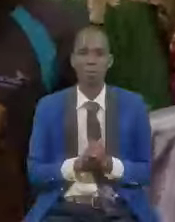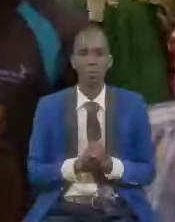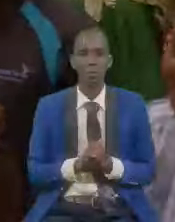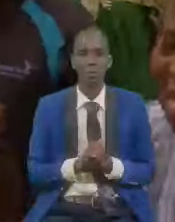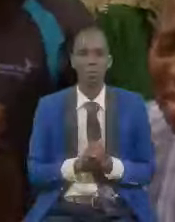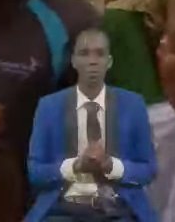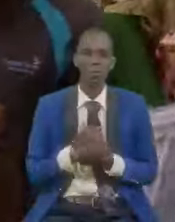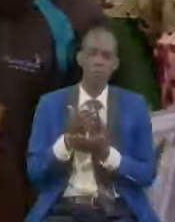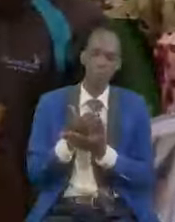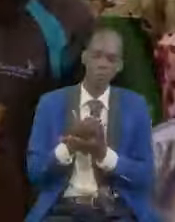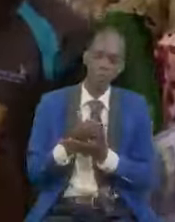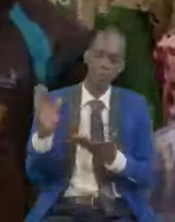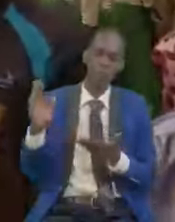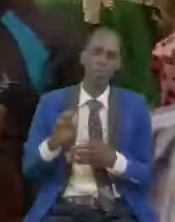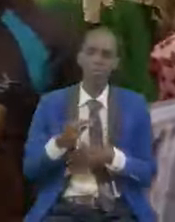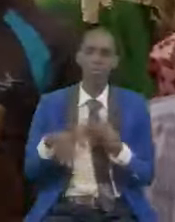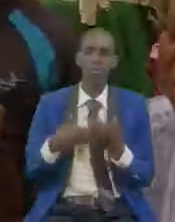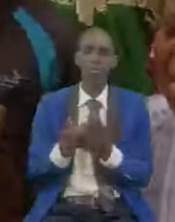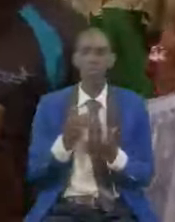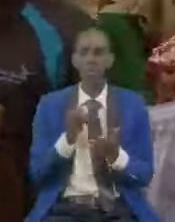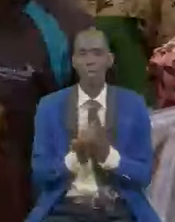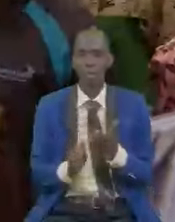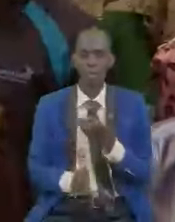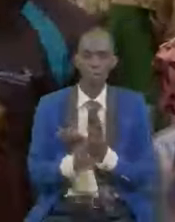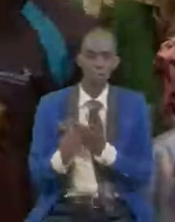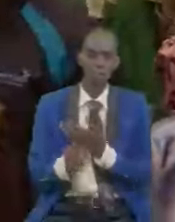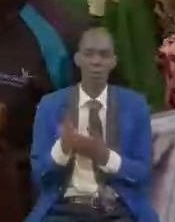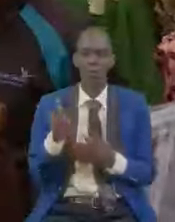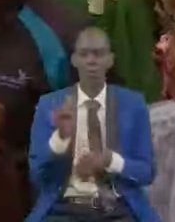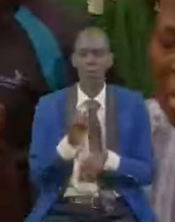all those ensnaring works